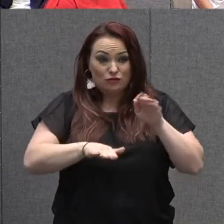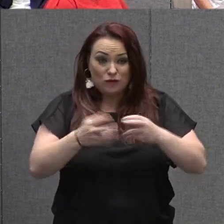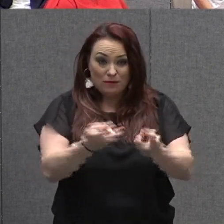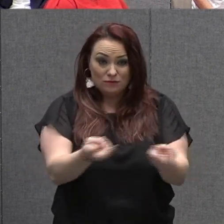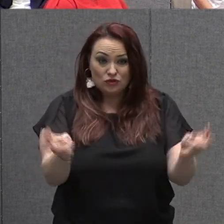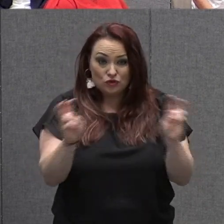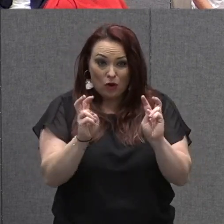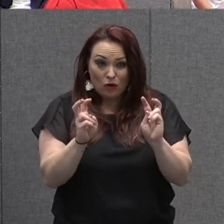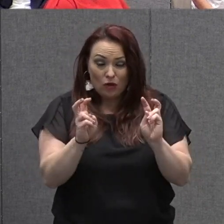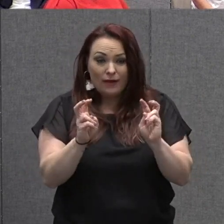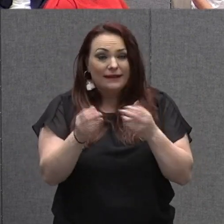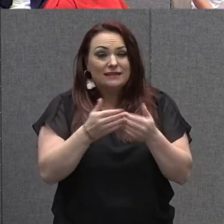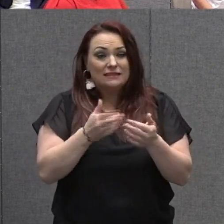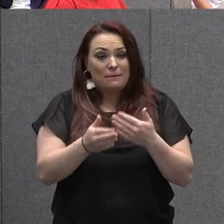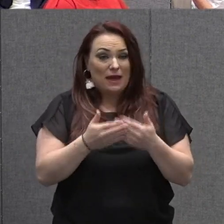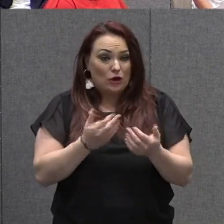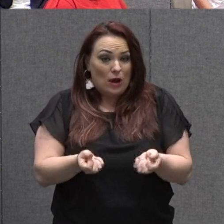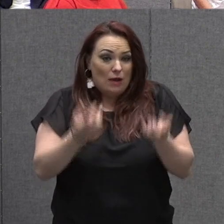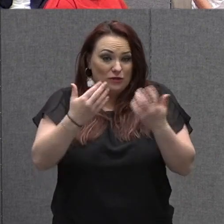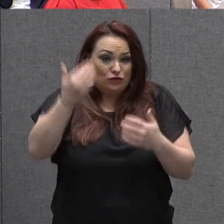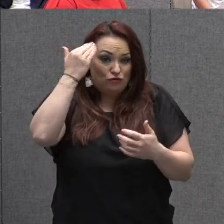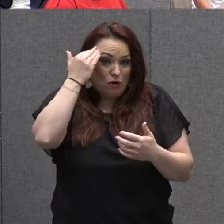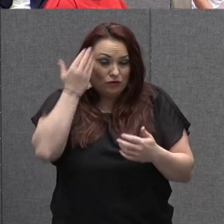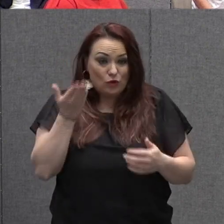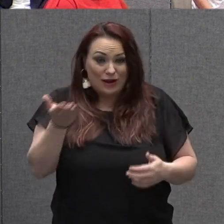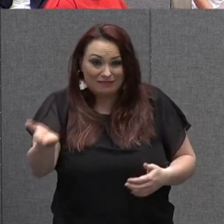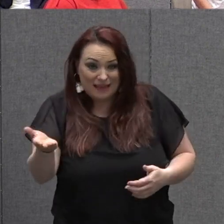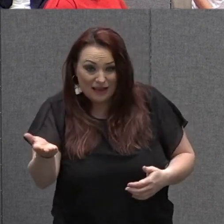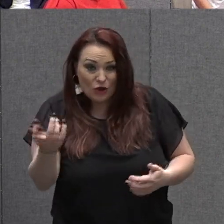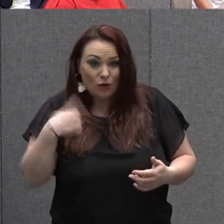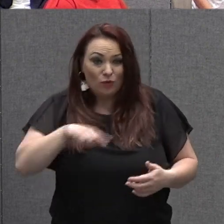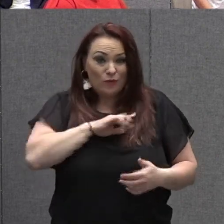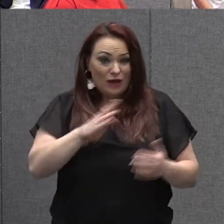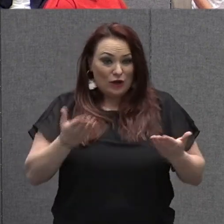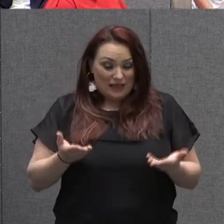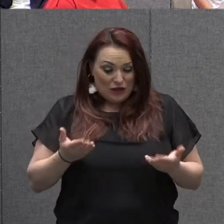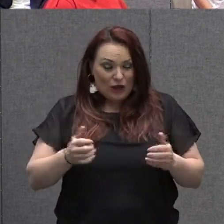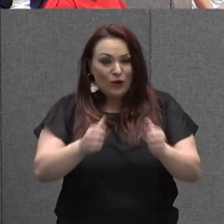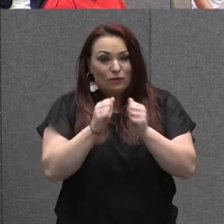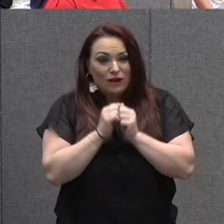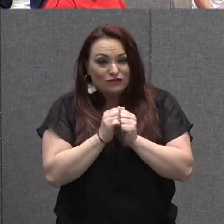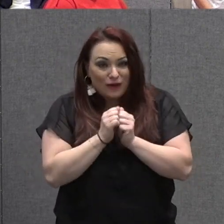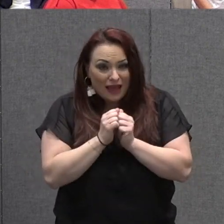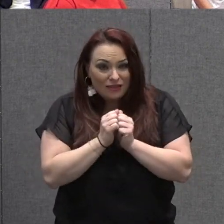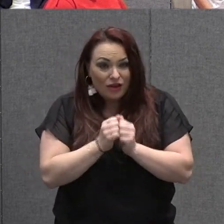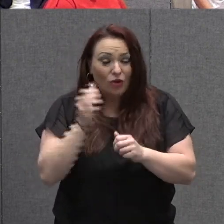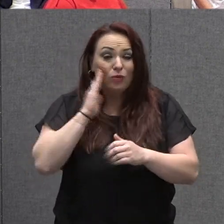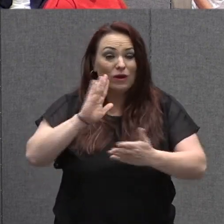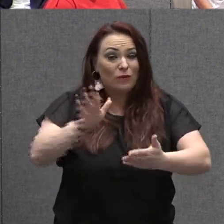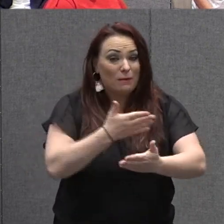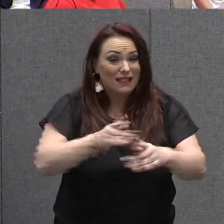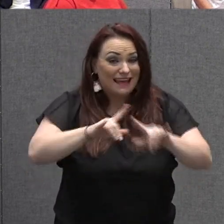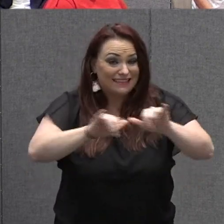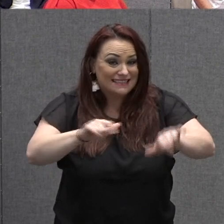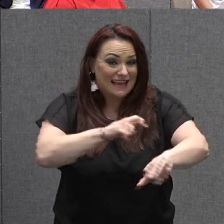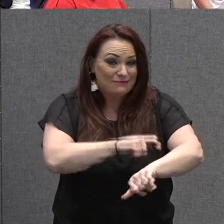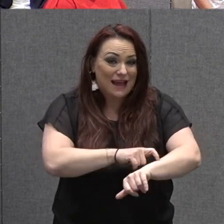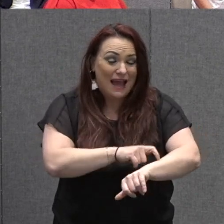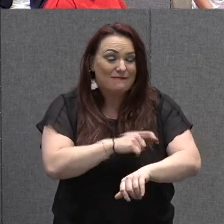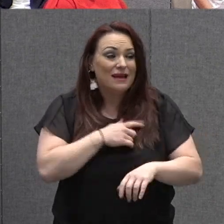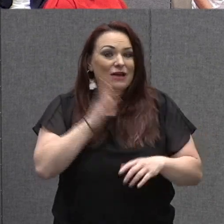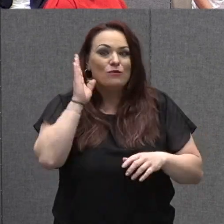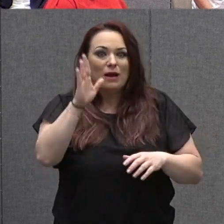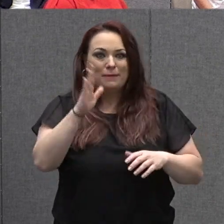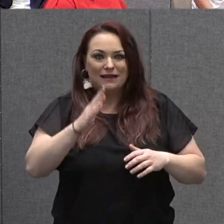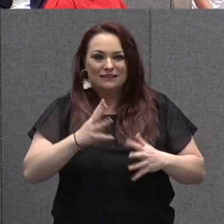you're there and we are here together. So you're there in your home and we are here, and we're actually going to be playing at the same time. It's going to be